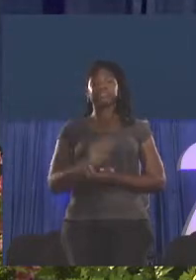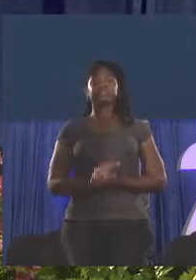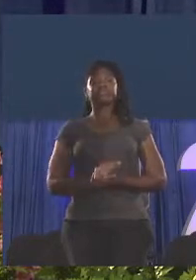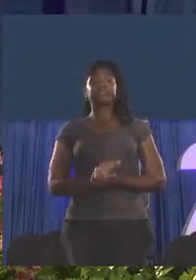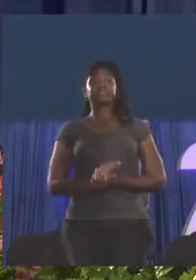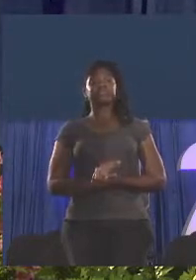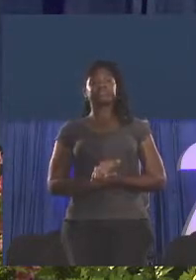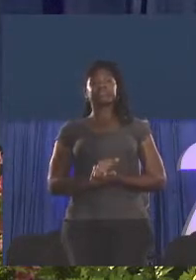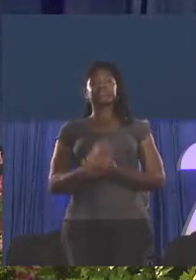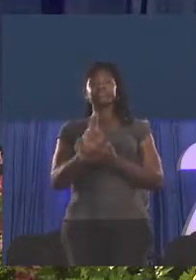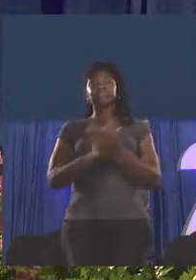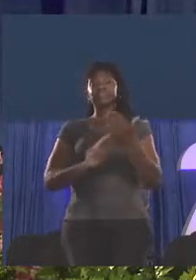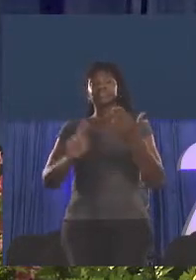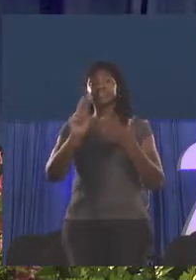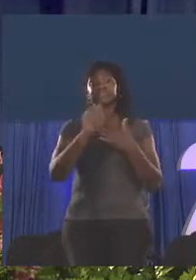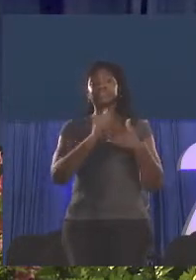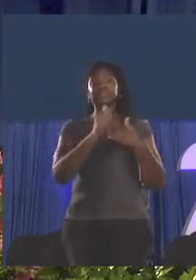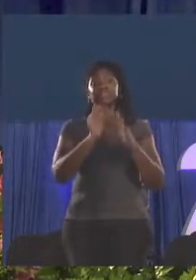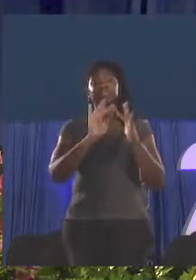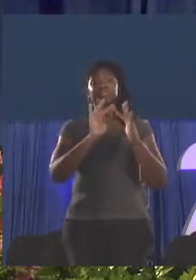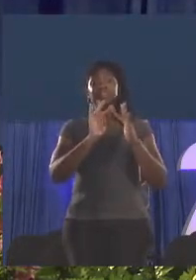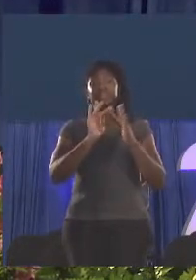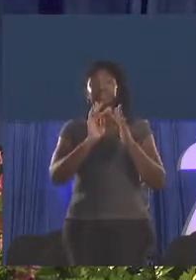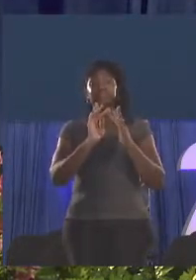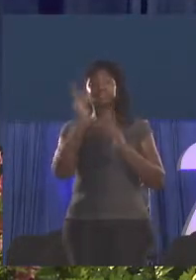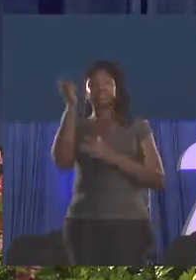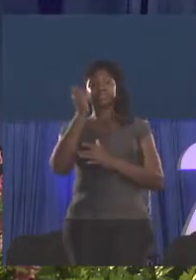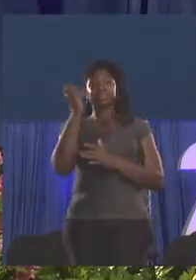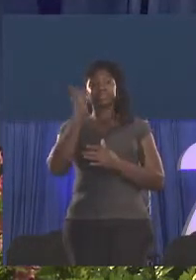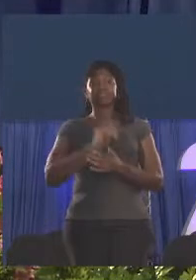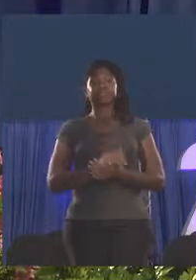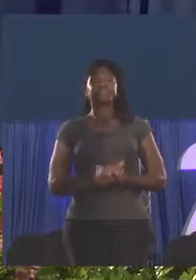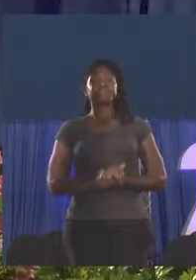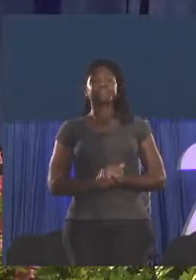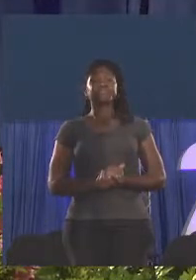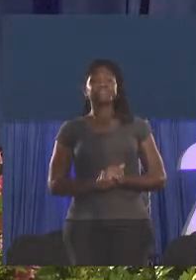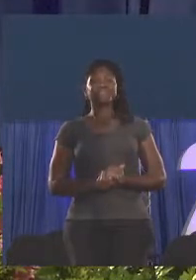University Leadership Network Scholarship.